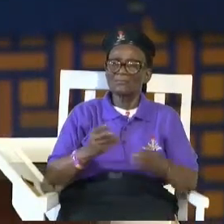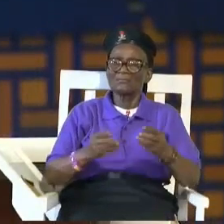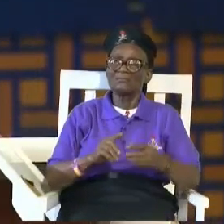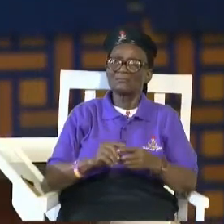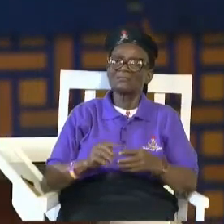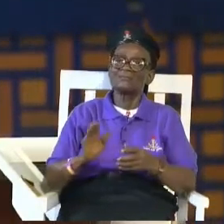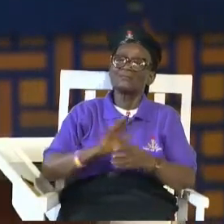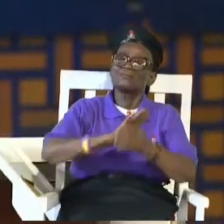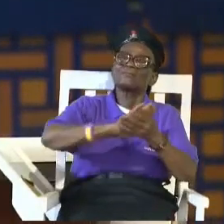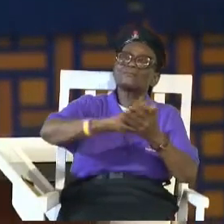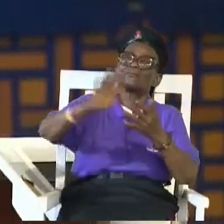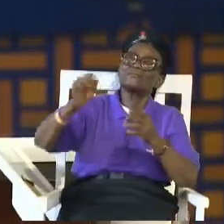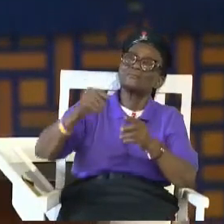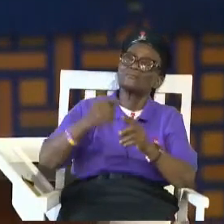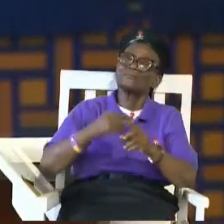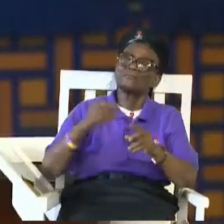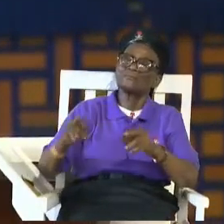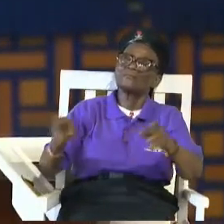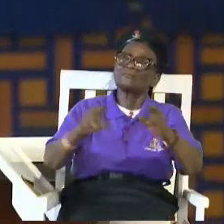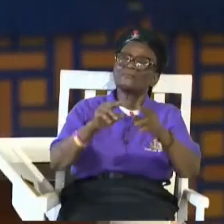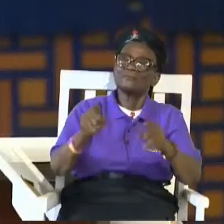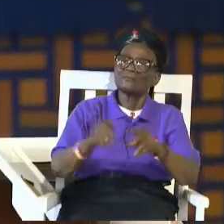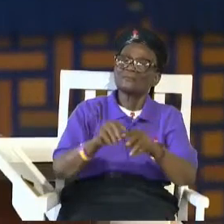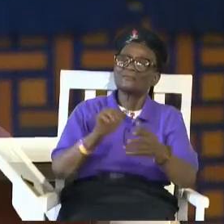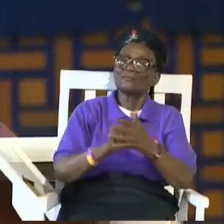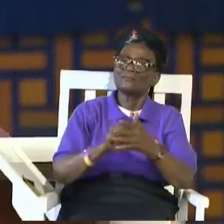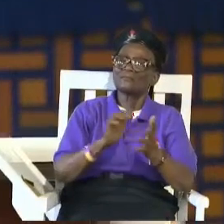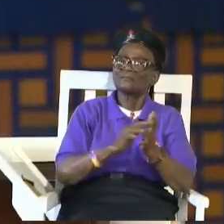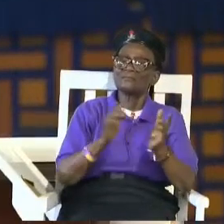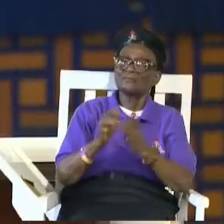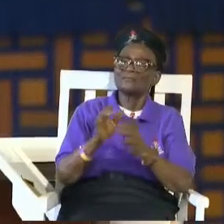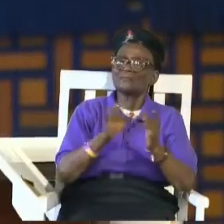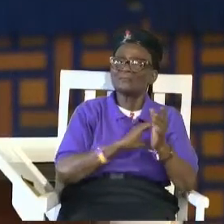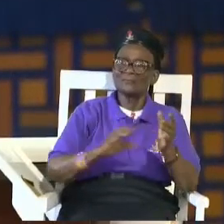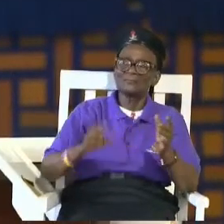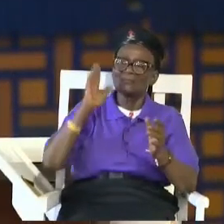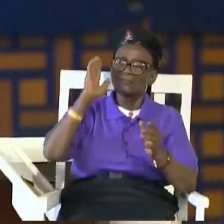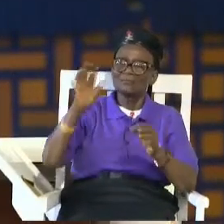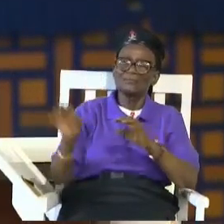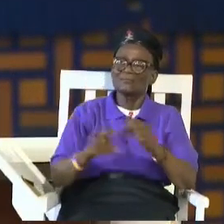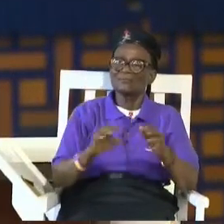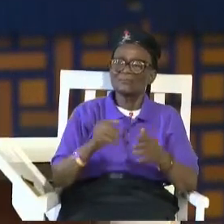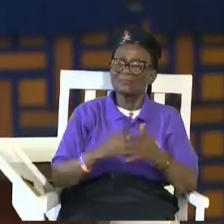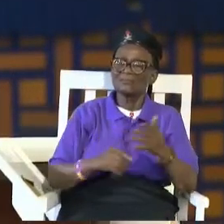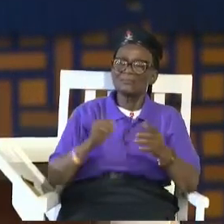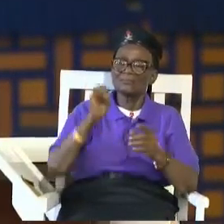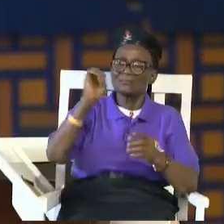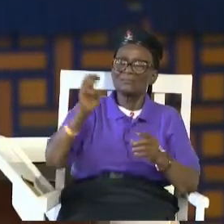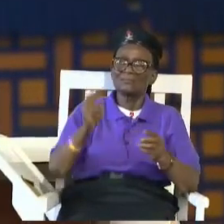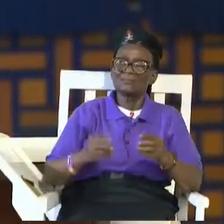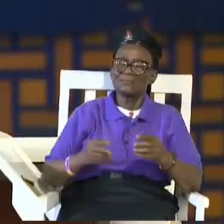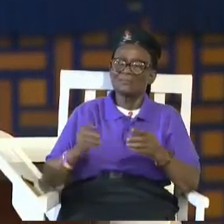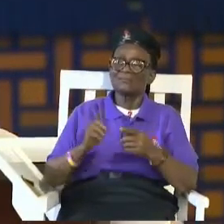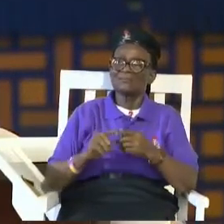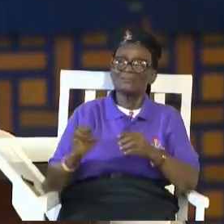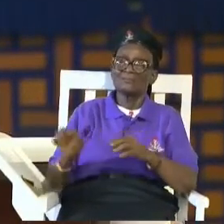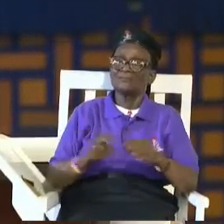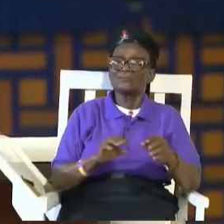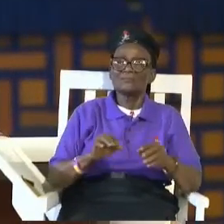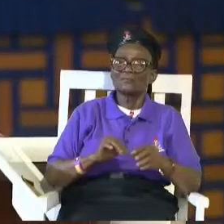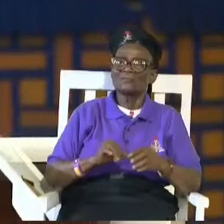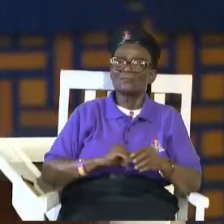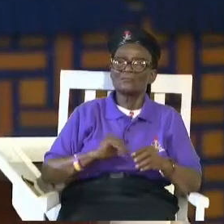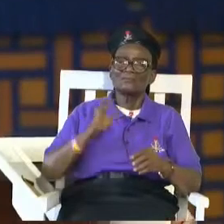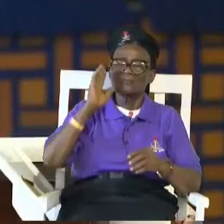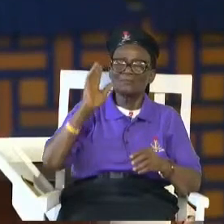I'm going to give those of you who have not surrendered your life to Jesus Christ a few minutes. I will count from